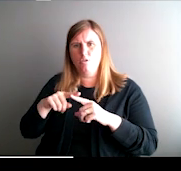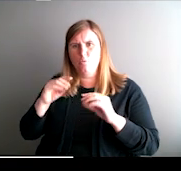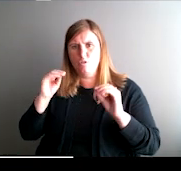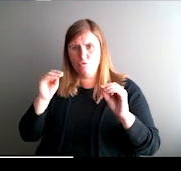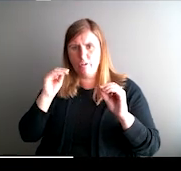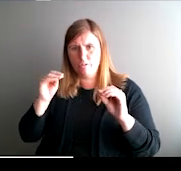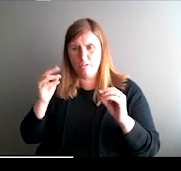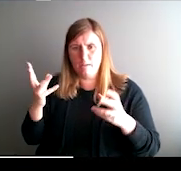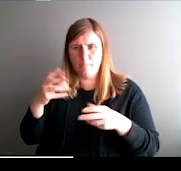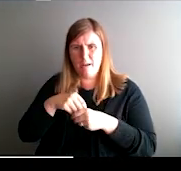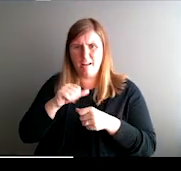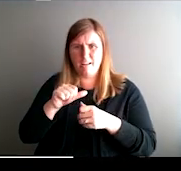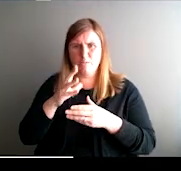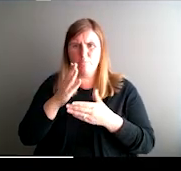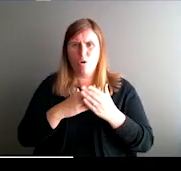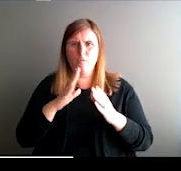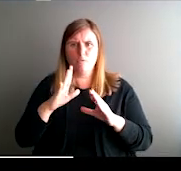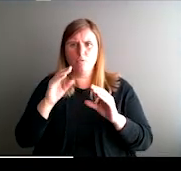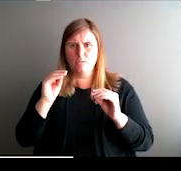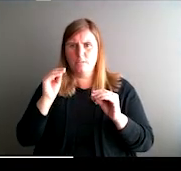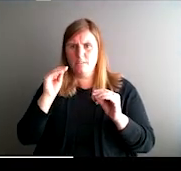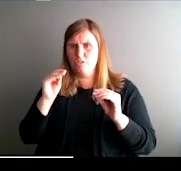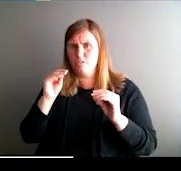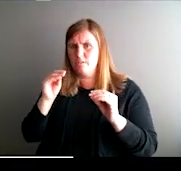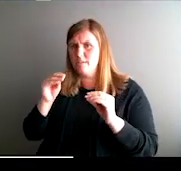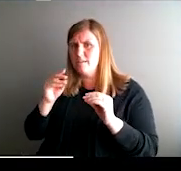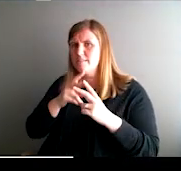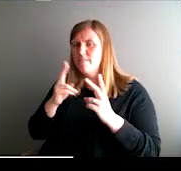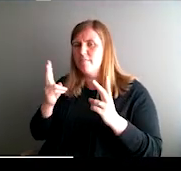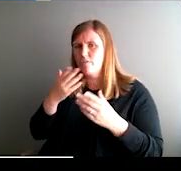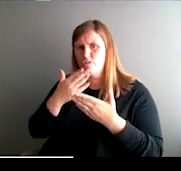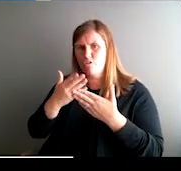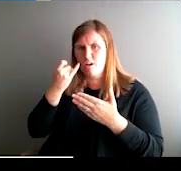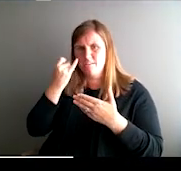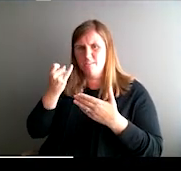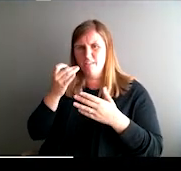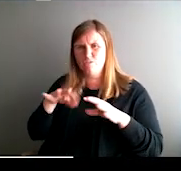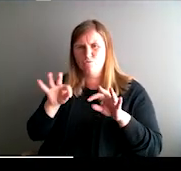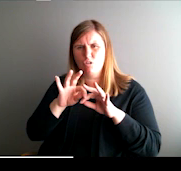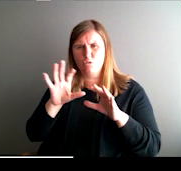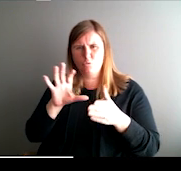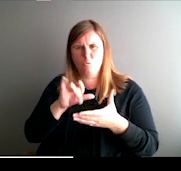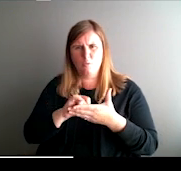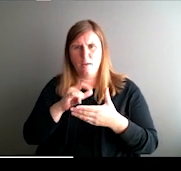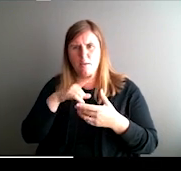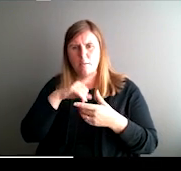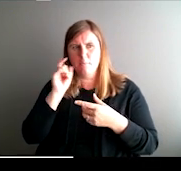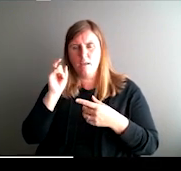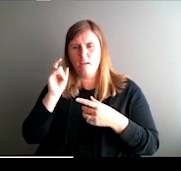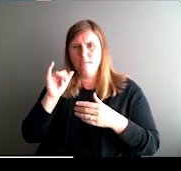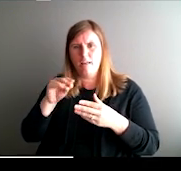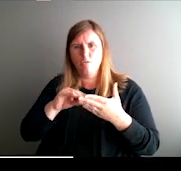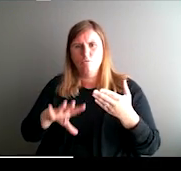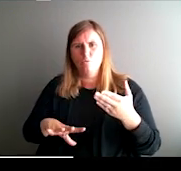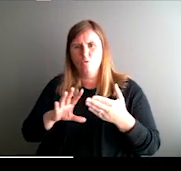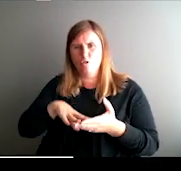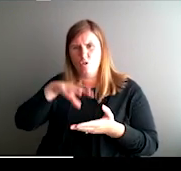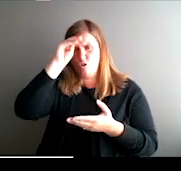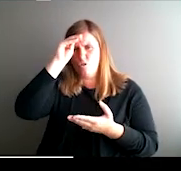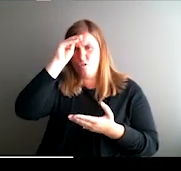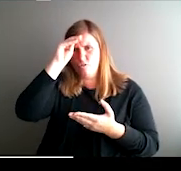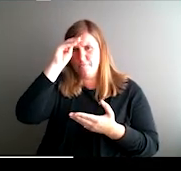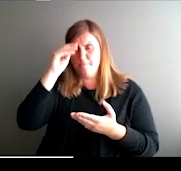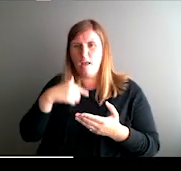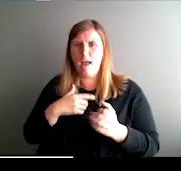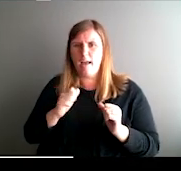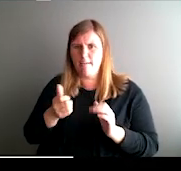instruction, embedding that as a part of your teaching, is a very good idea. It's critical to do that, because that way students learn, I can